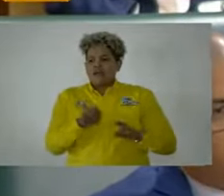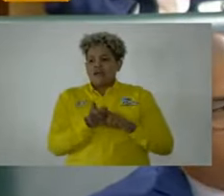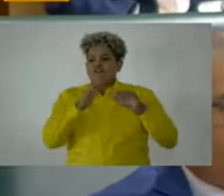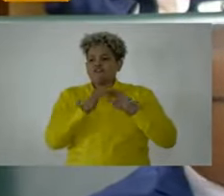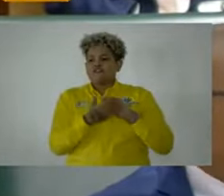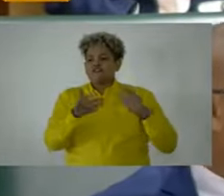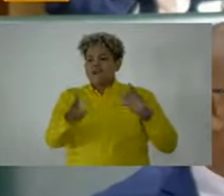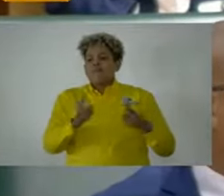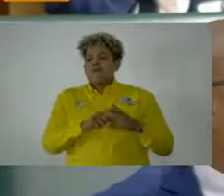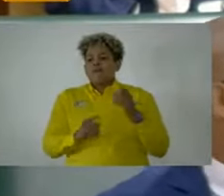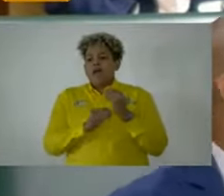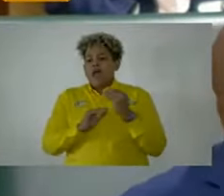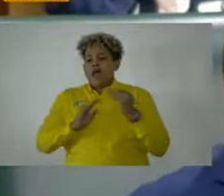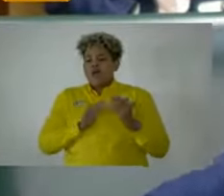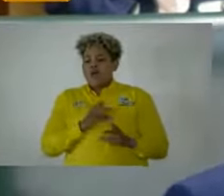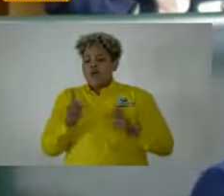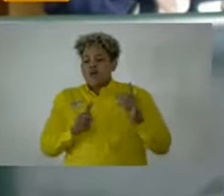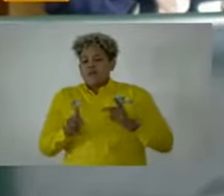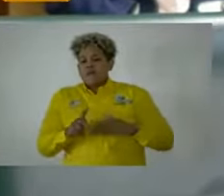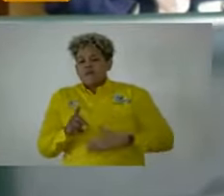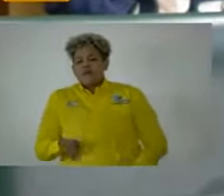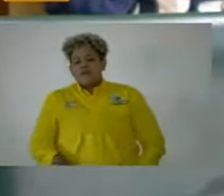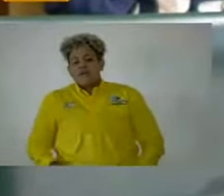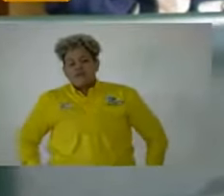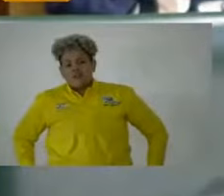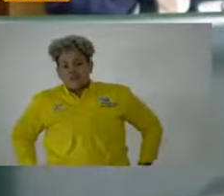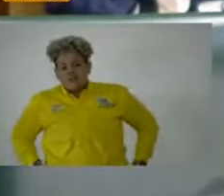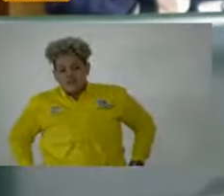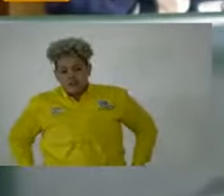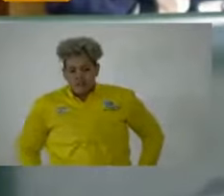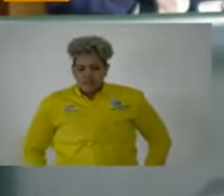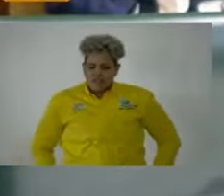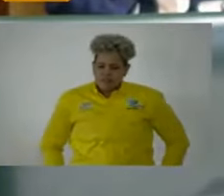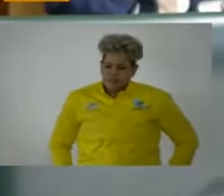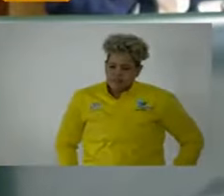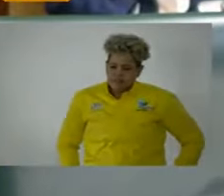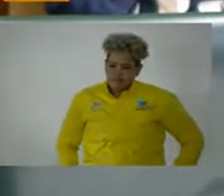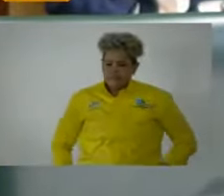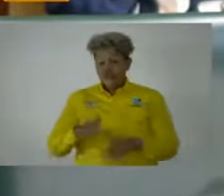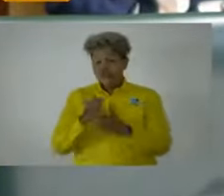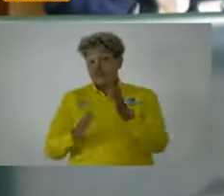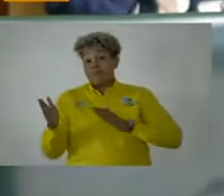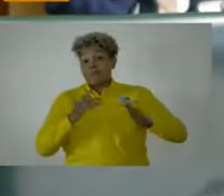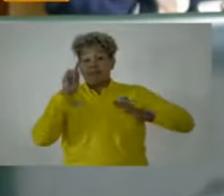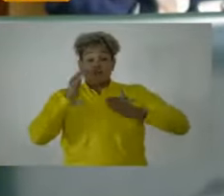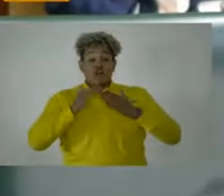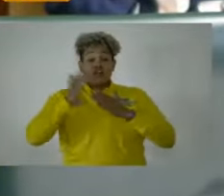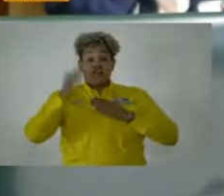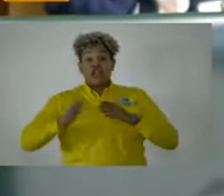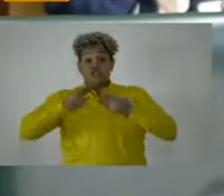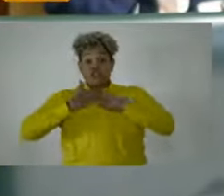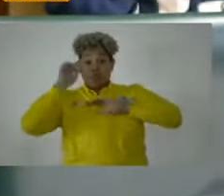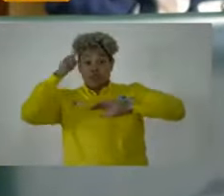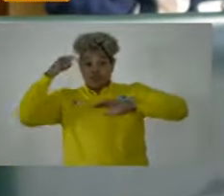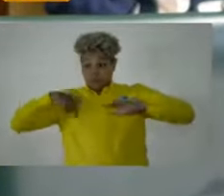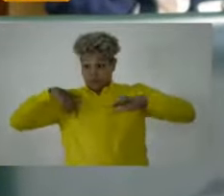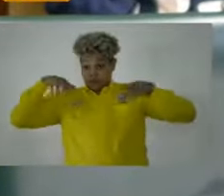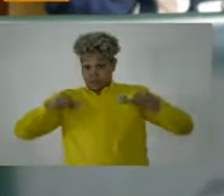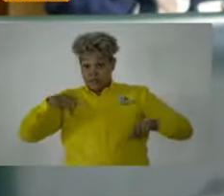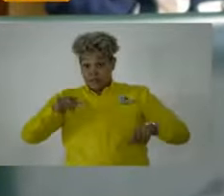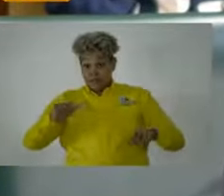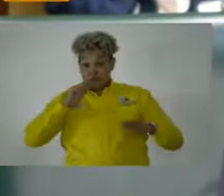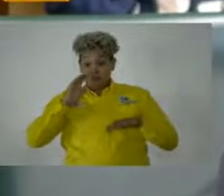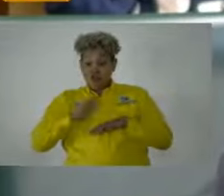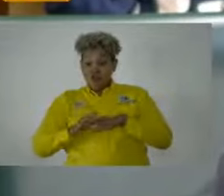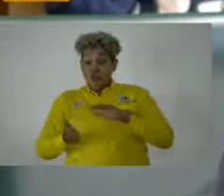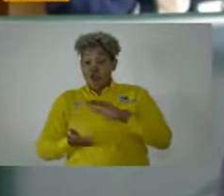Jamaica and our people. Some of the plans for the next Jamaican government that we will form on the